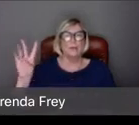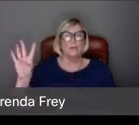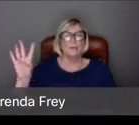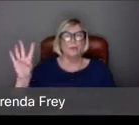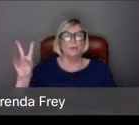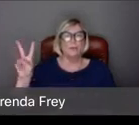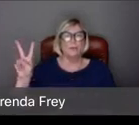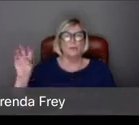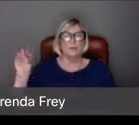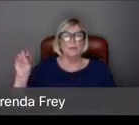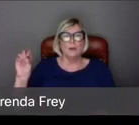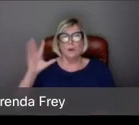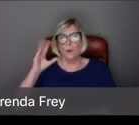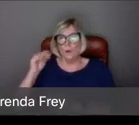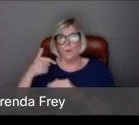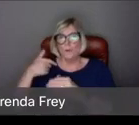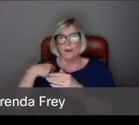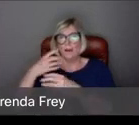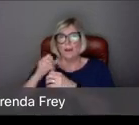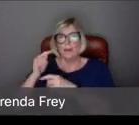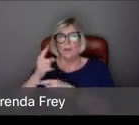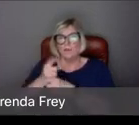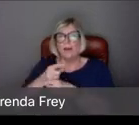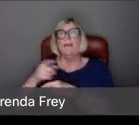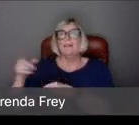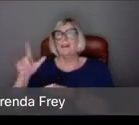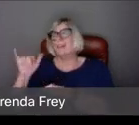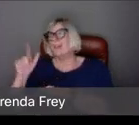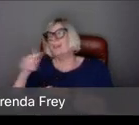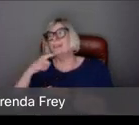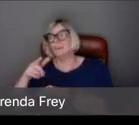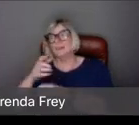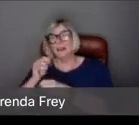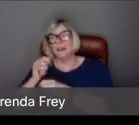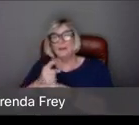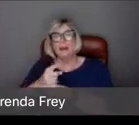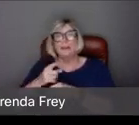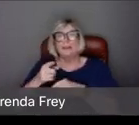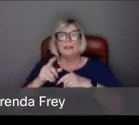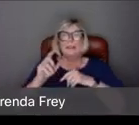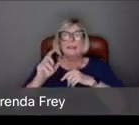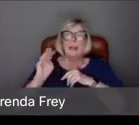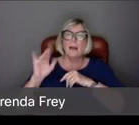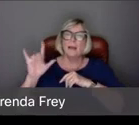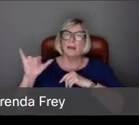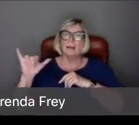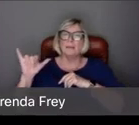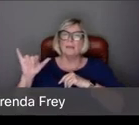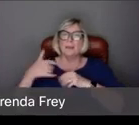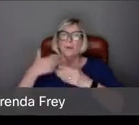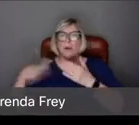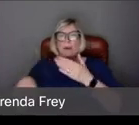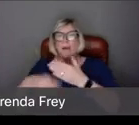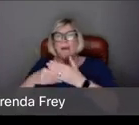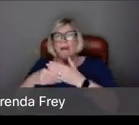410-313-6420. I hope I got that right. I've certainly referred did. enough people to you. You did. You got it right. Got it right. And Kim, Um, and I'll just add